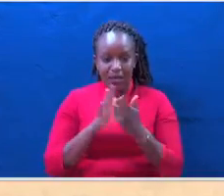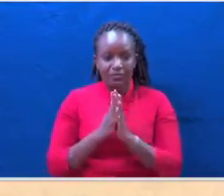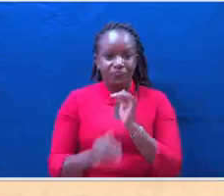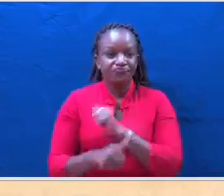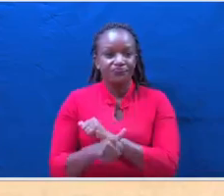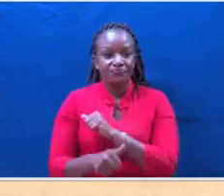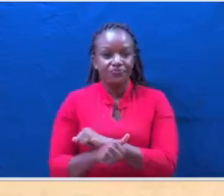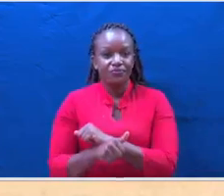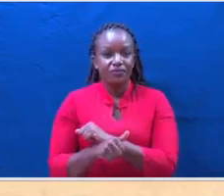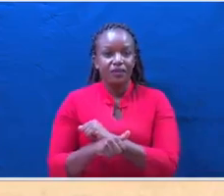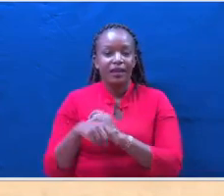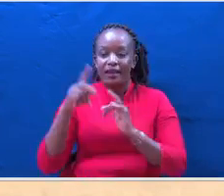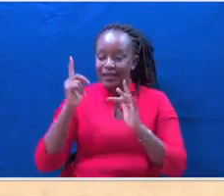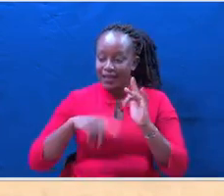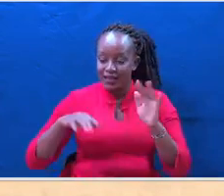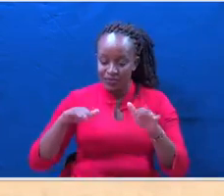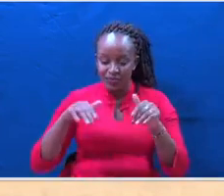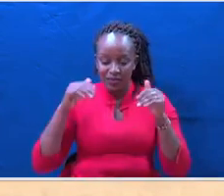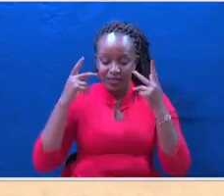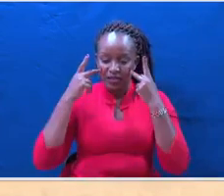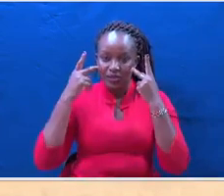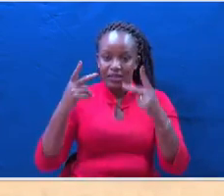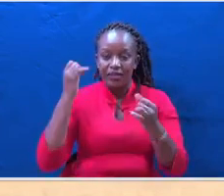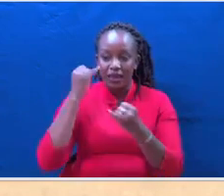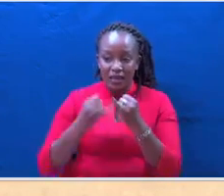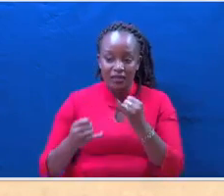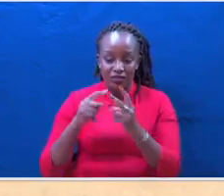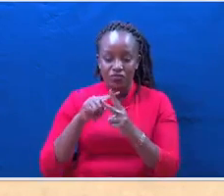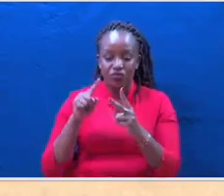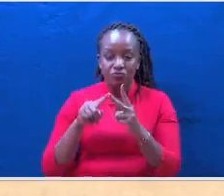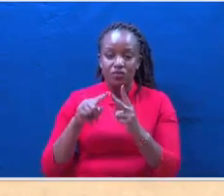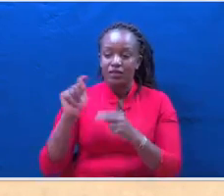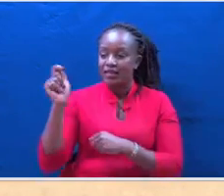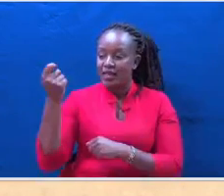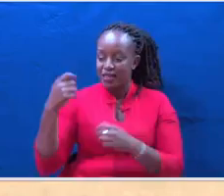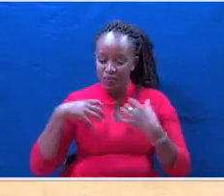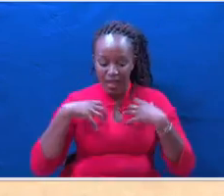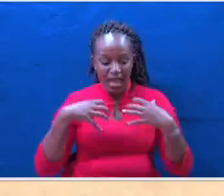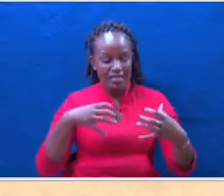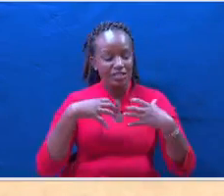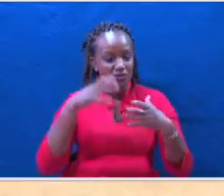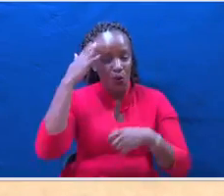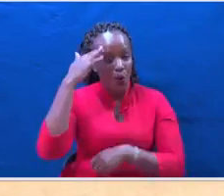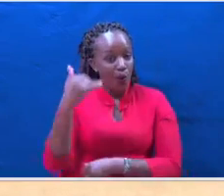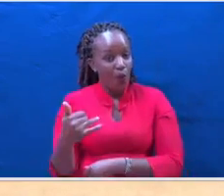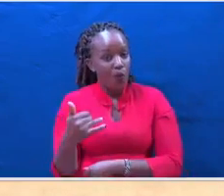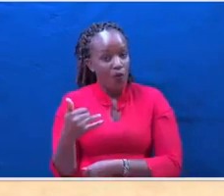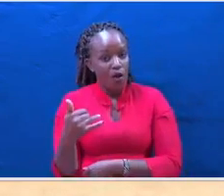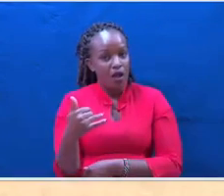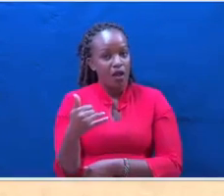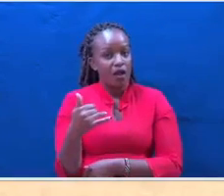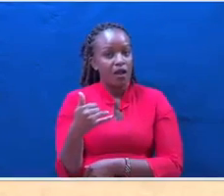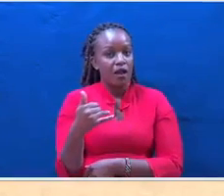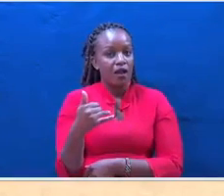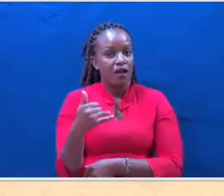a species gets down to the last two that we can do something about it. Mm. Kenya, we are so rich in terms of flora and fauna